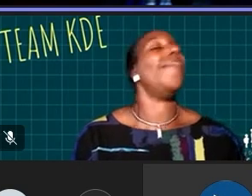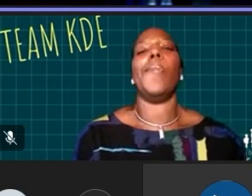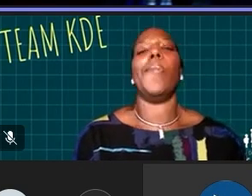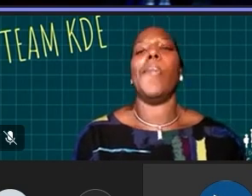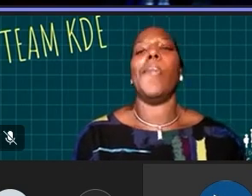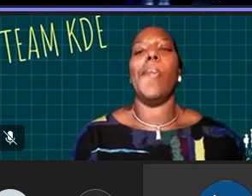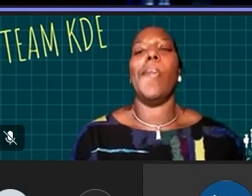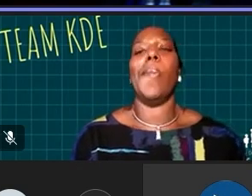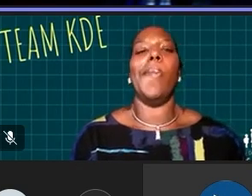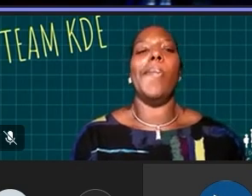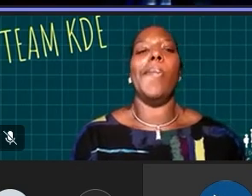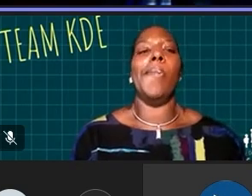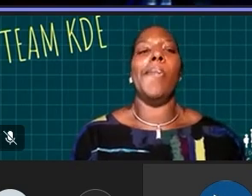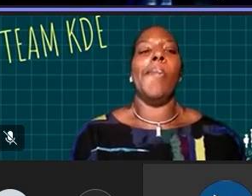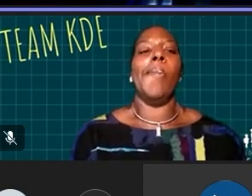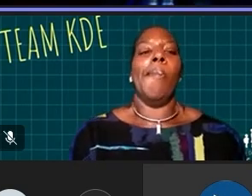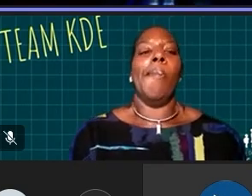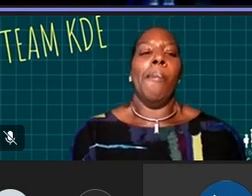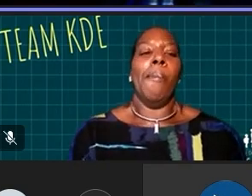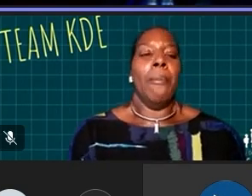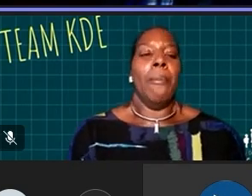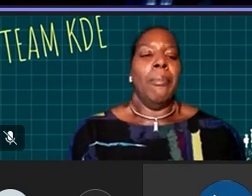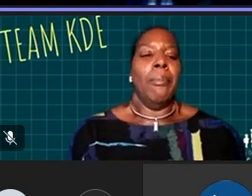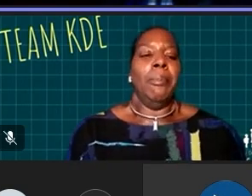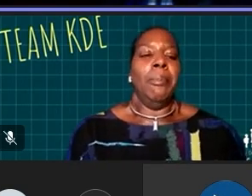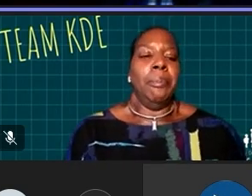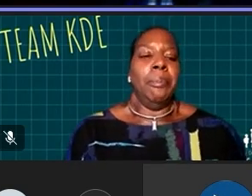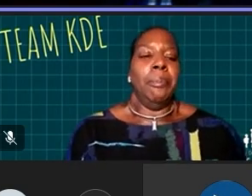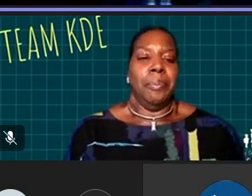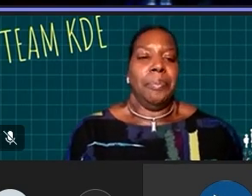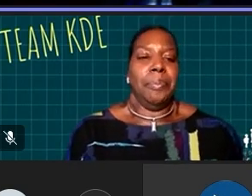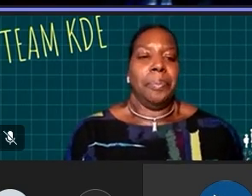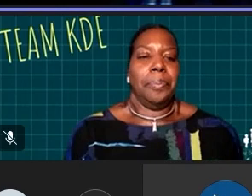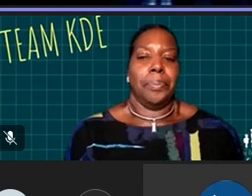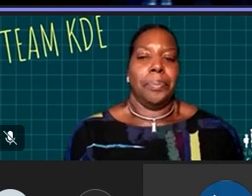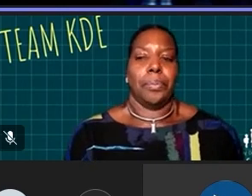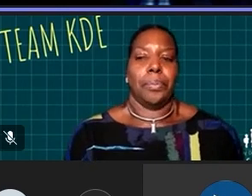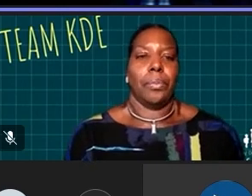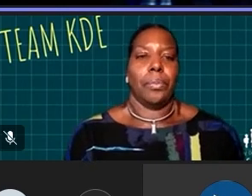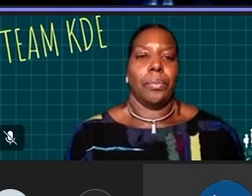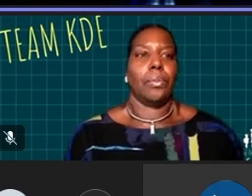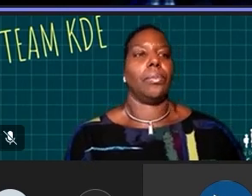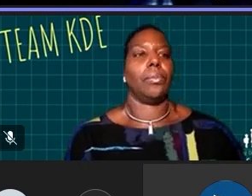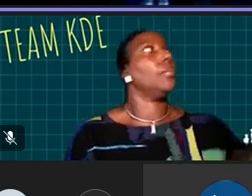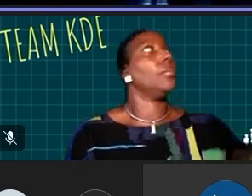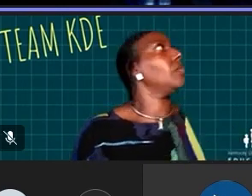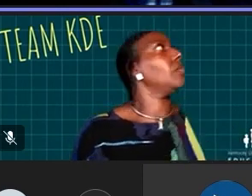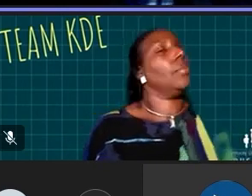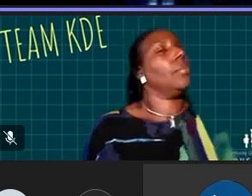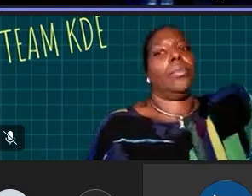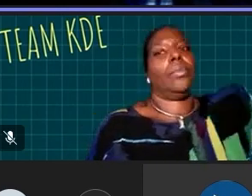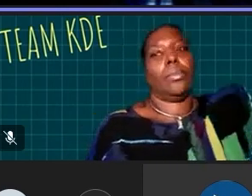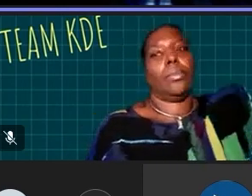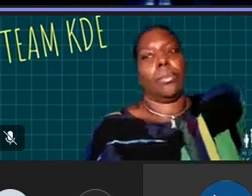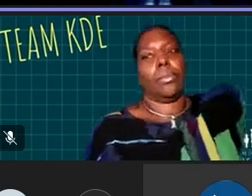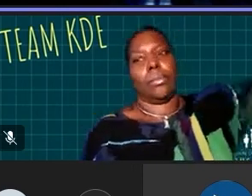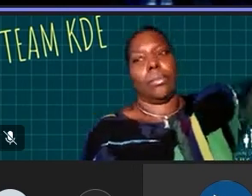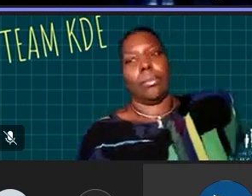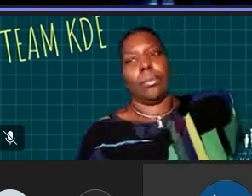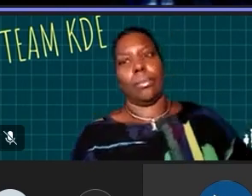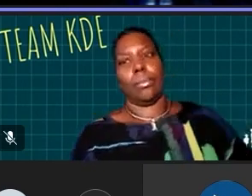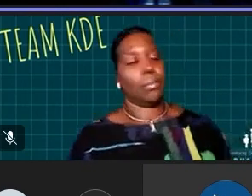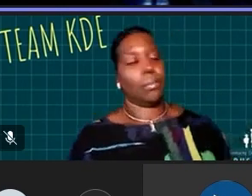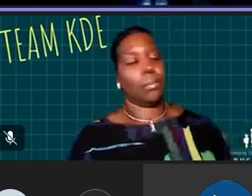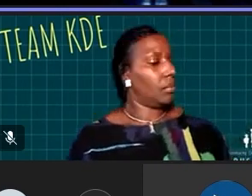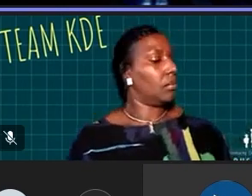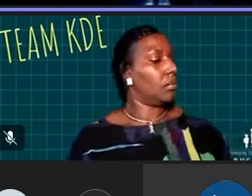Form 470, but make sure that if you are interested in having that as an option, that you must